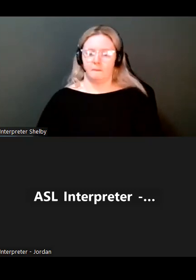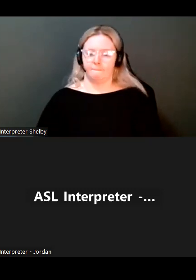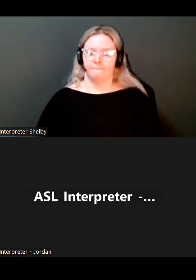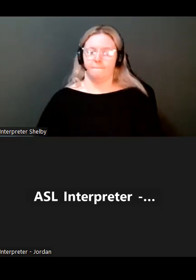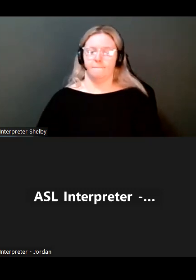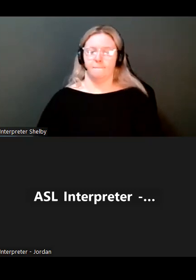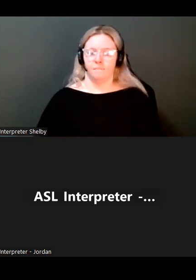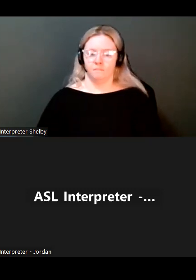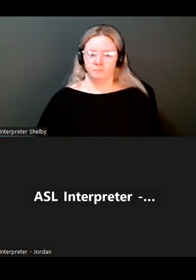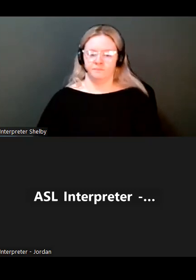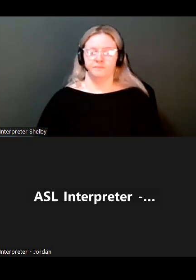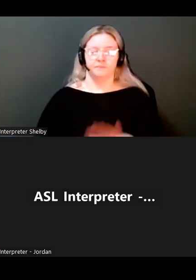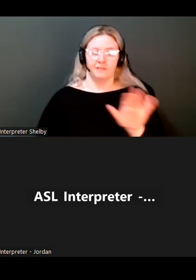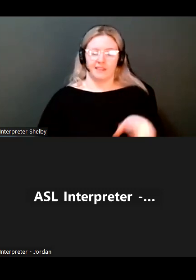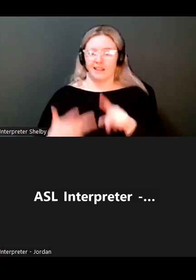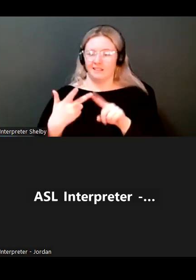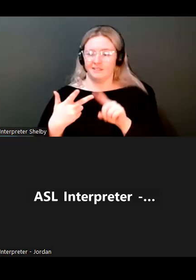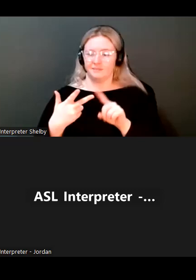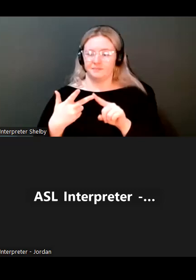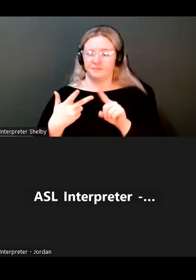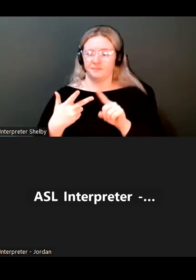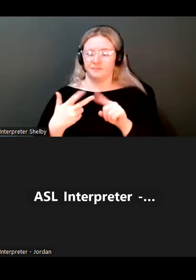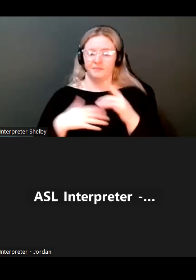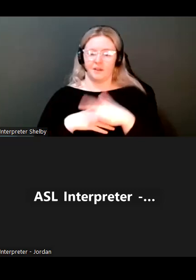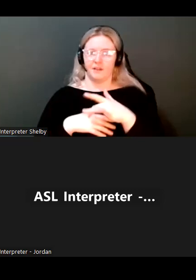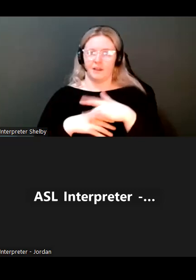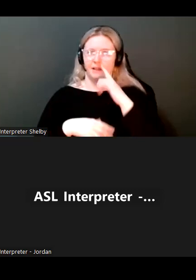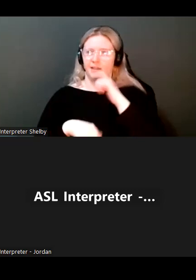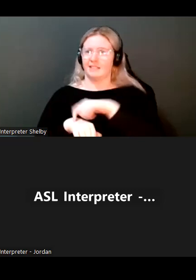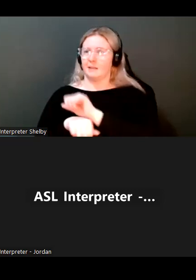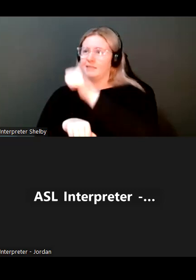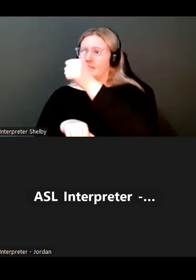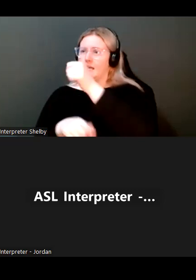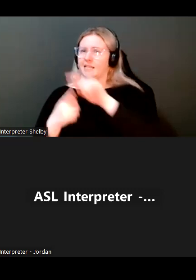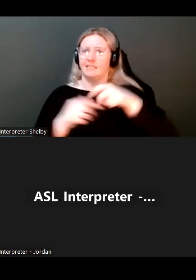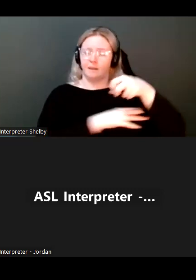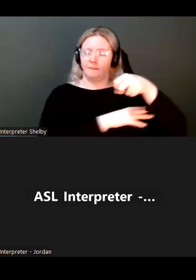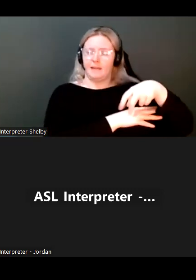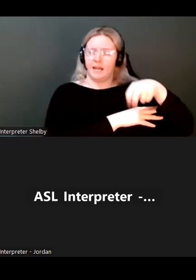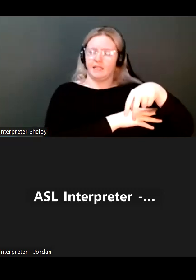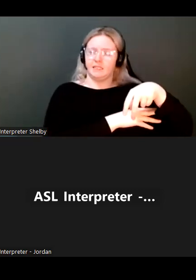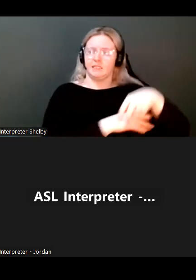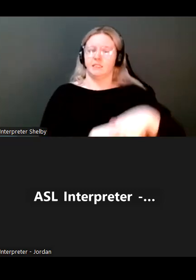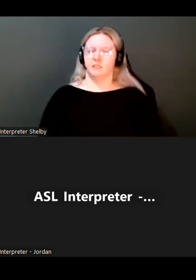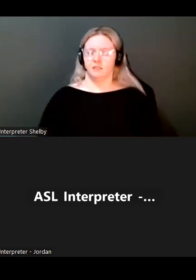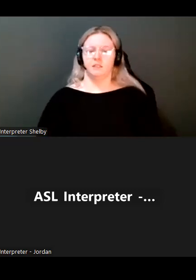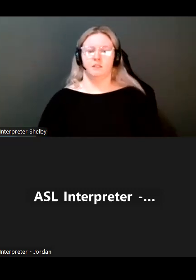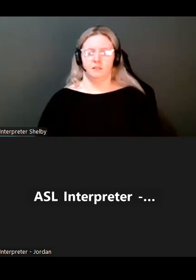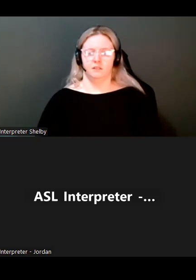Warm line is available daily from 10 a.m. until midnight.